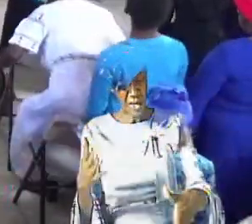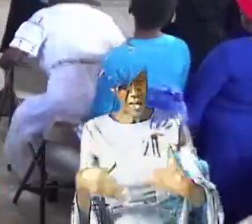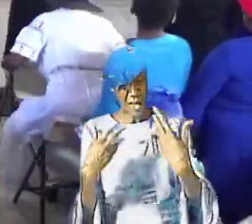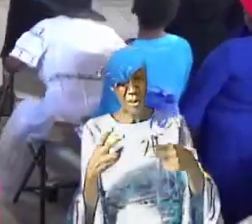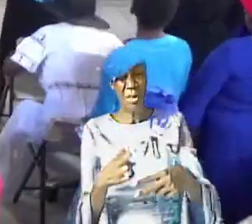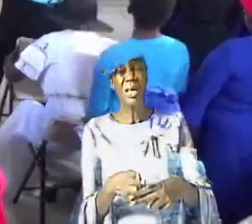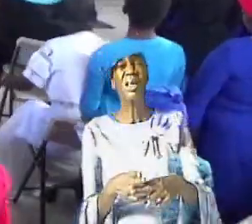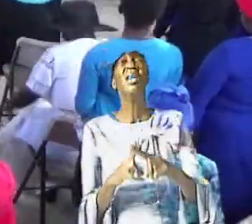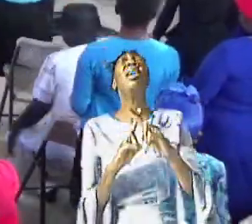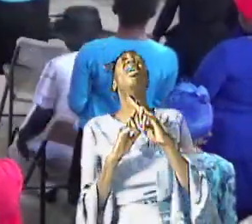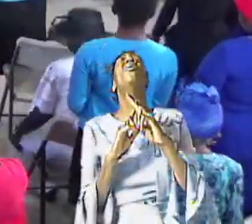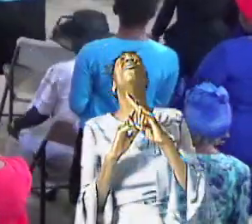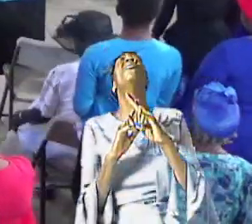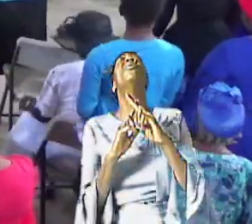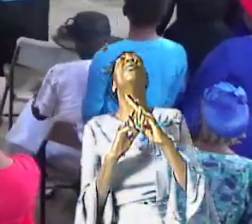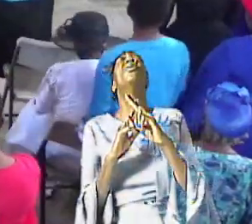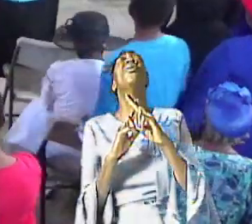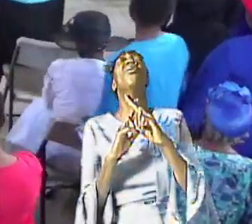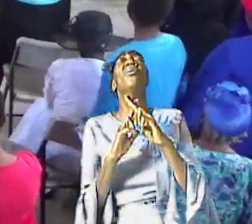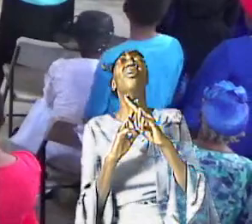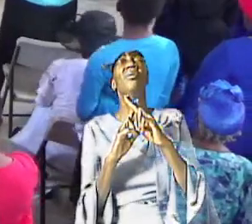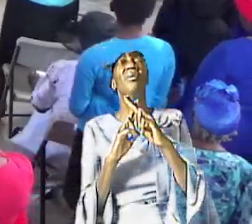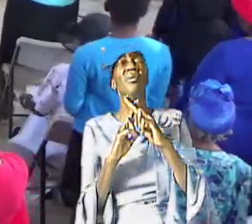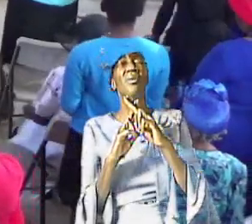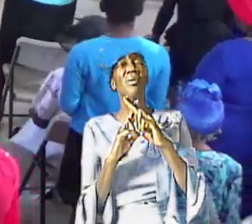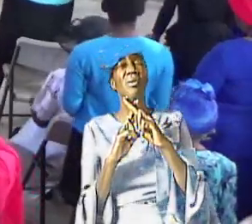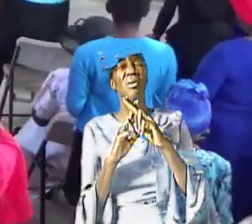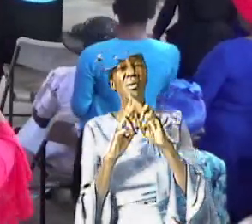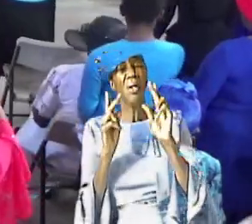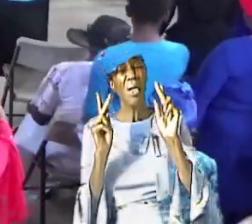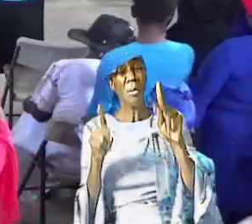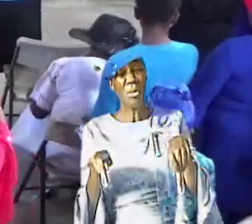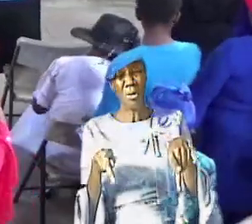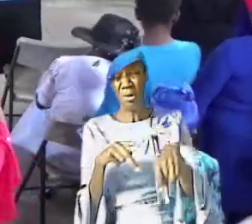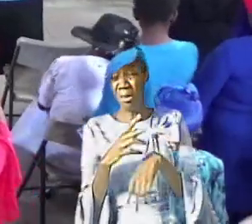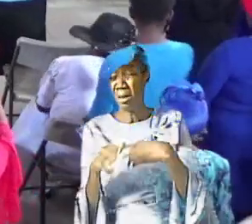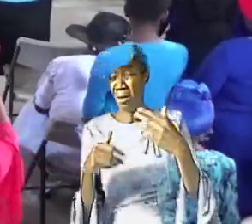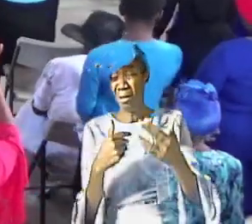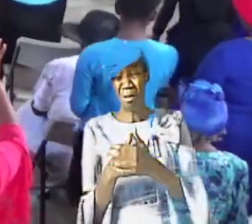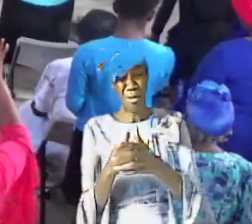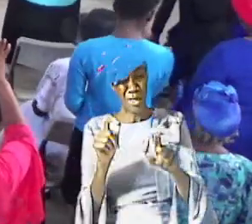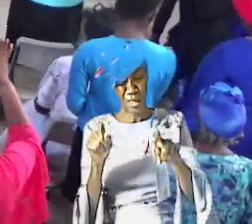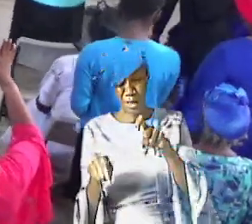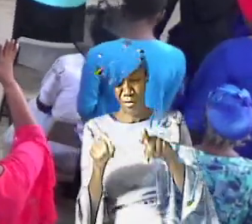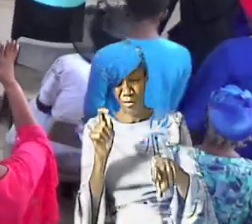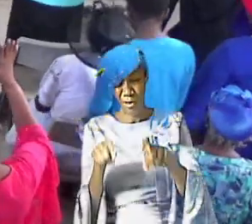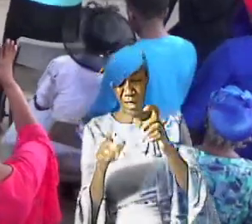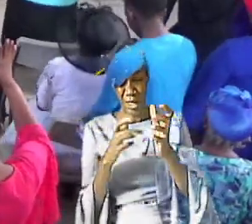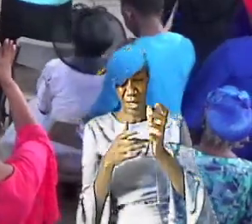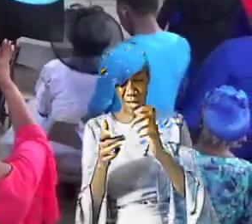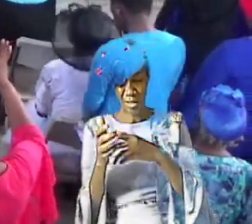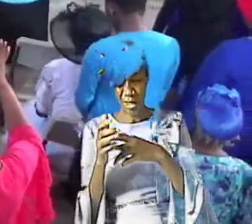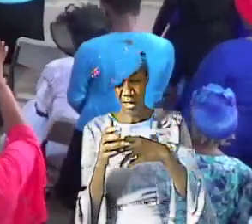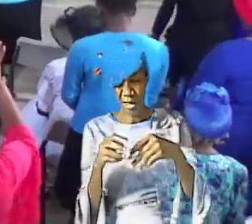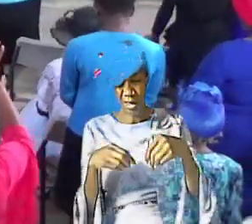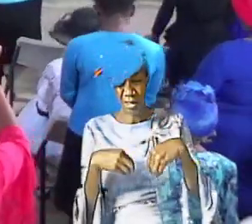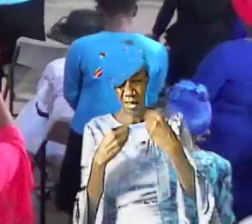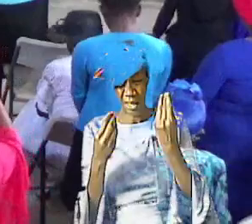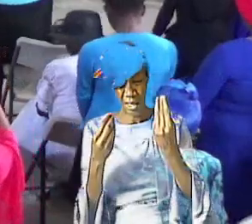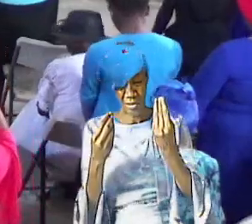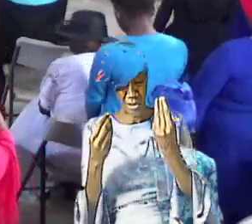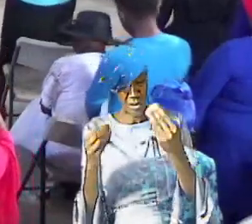you this morning, God. We lay it all at your feet, Jesus. God, we give you